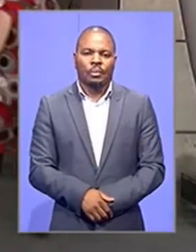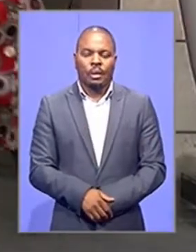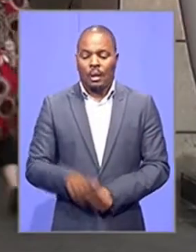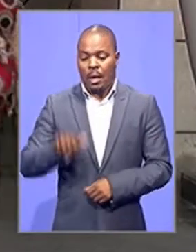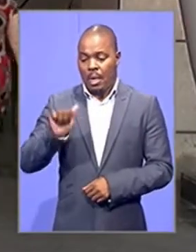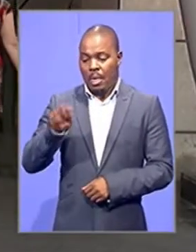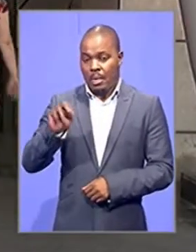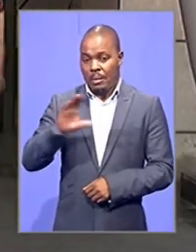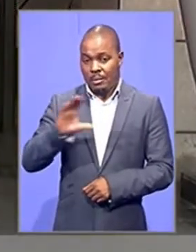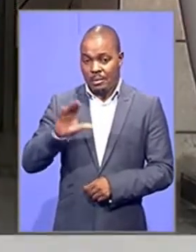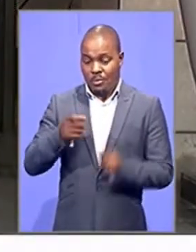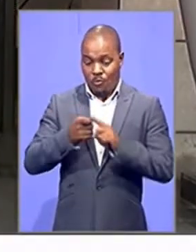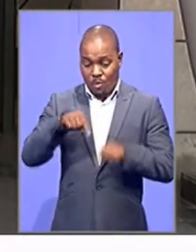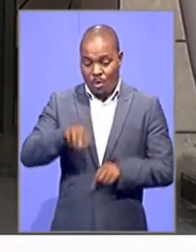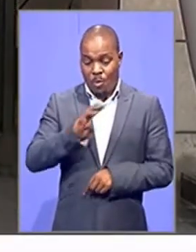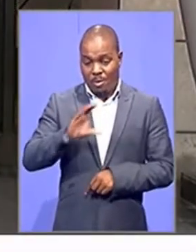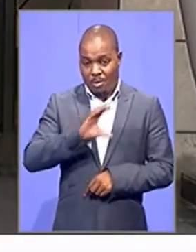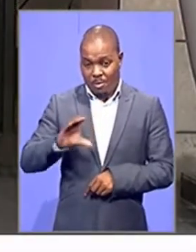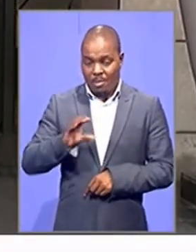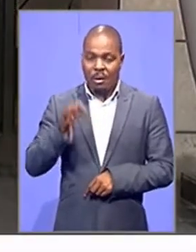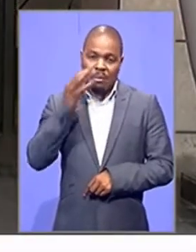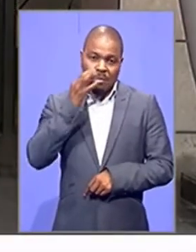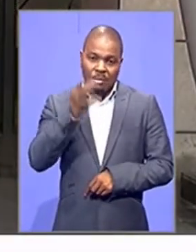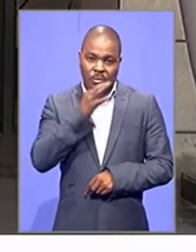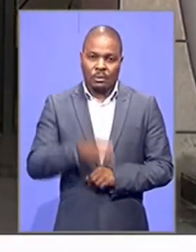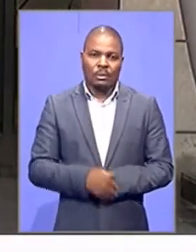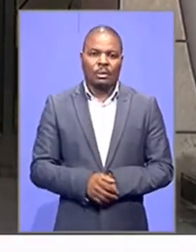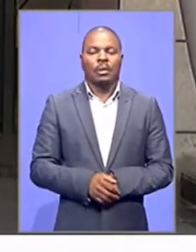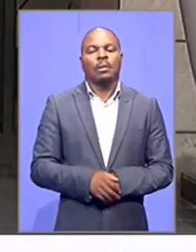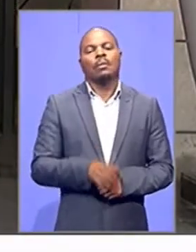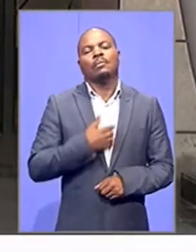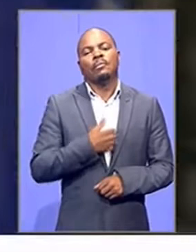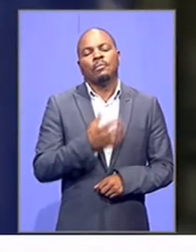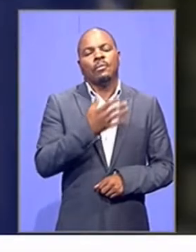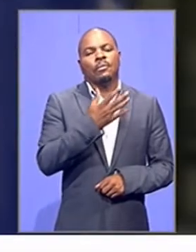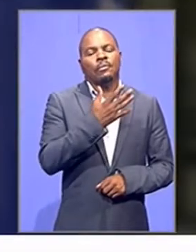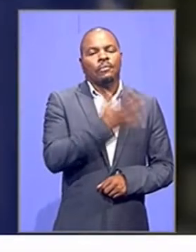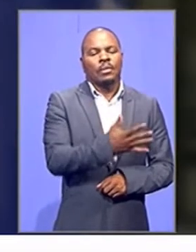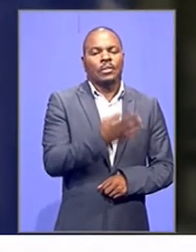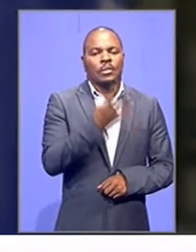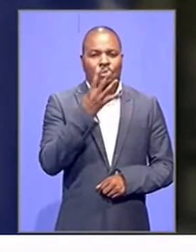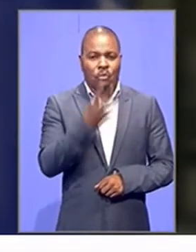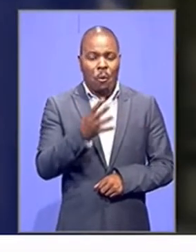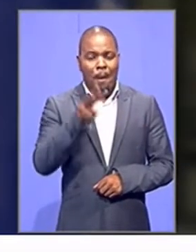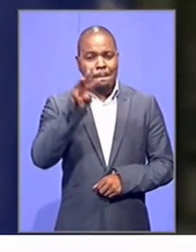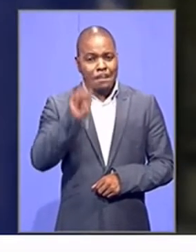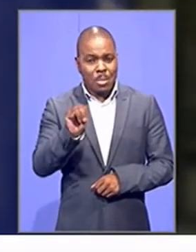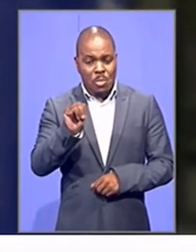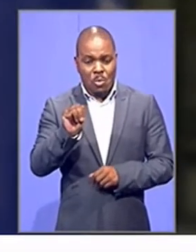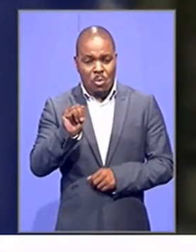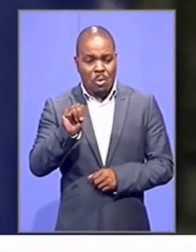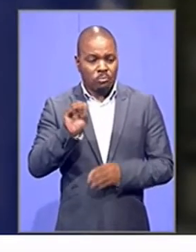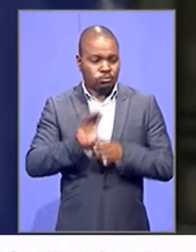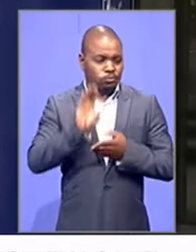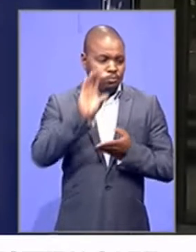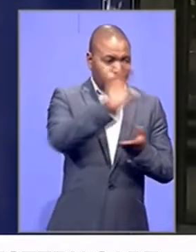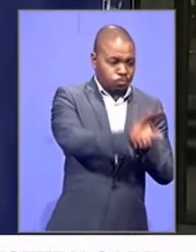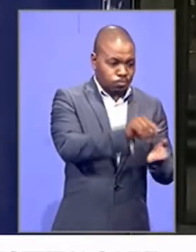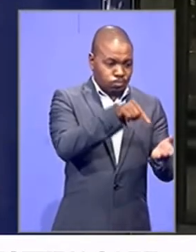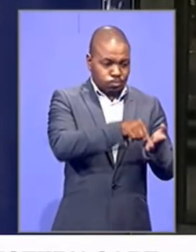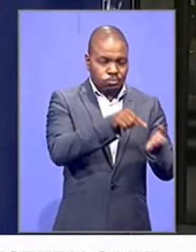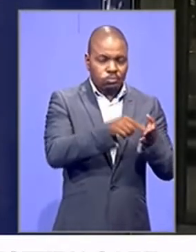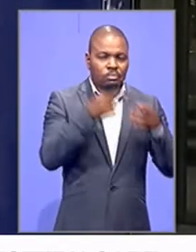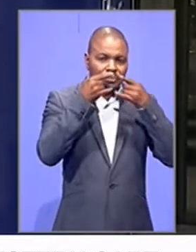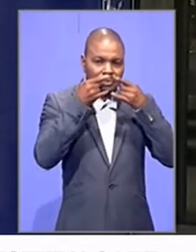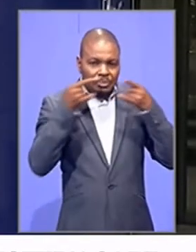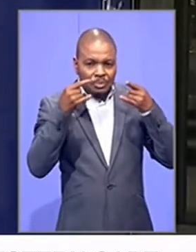ANC provinceng ena e re diranta tse dimilione tse 54 tse abetsweng kgwebo e lenngwe ene e lokela ho aba dimonkwana